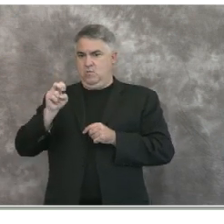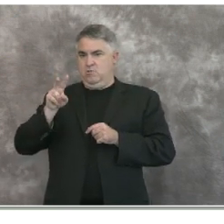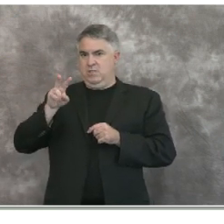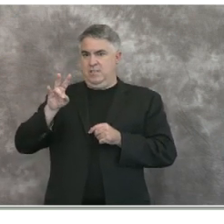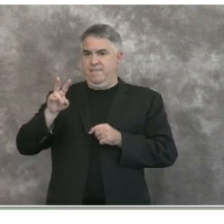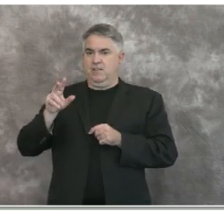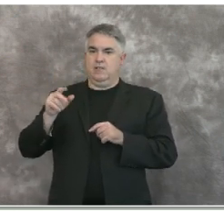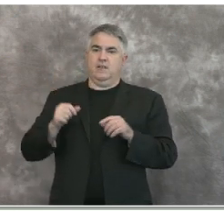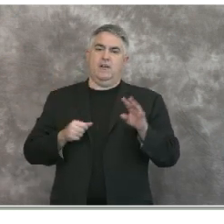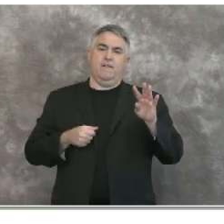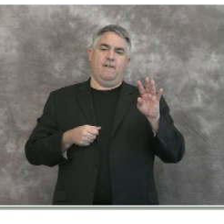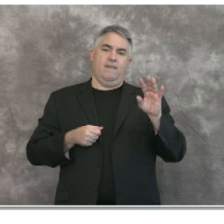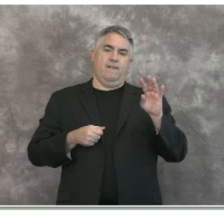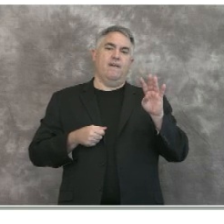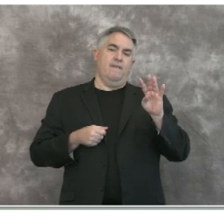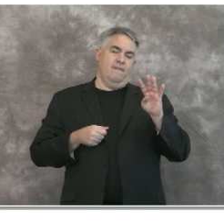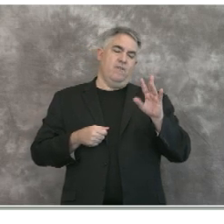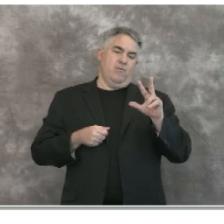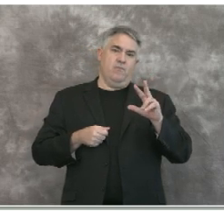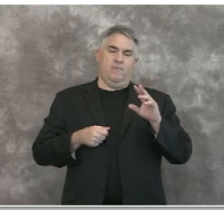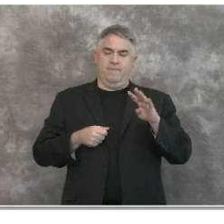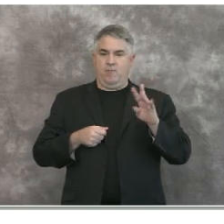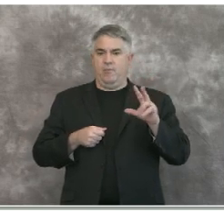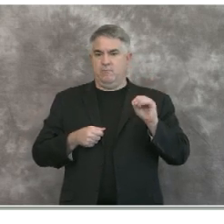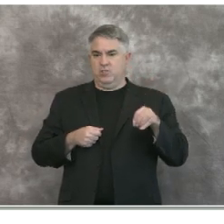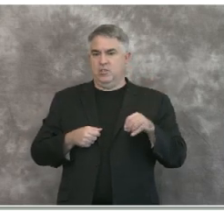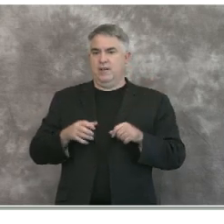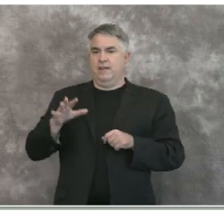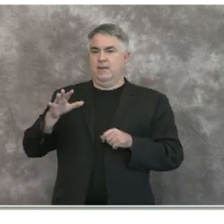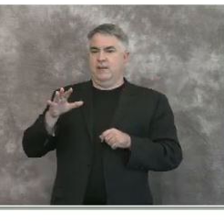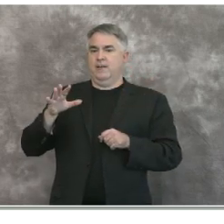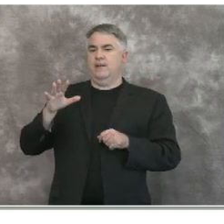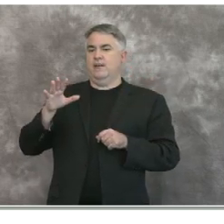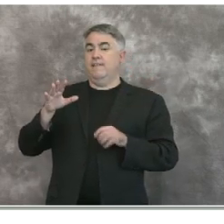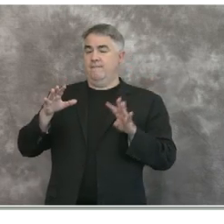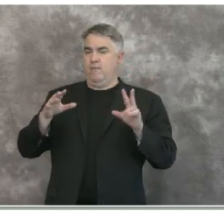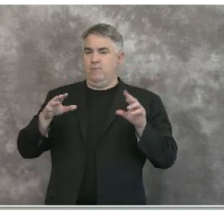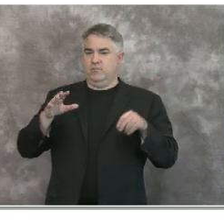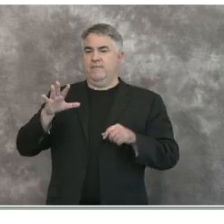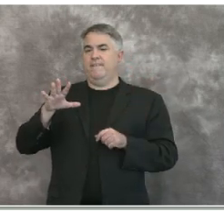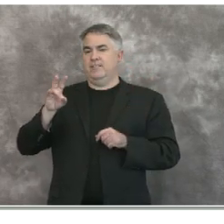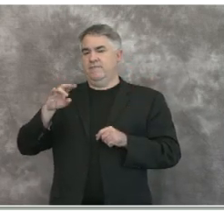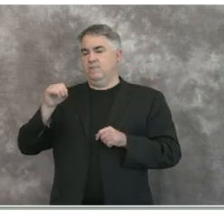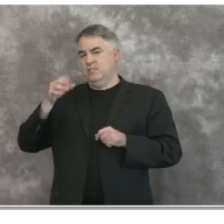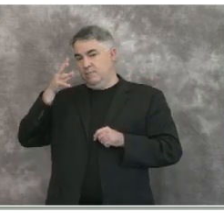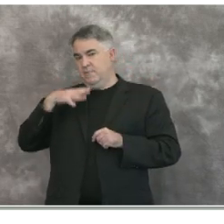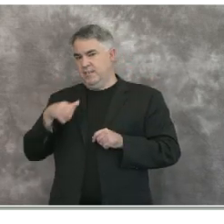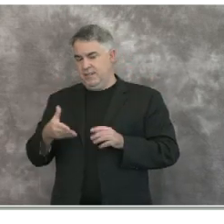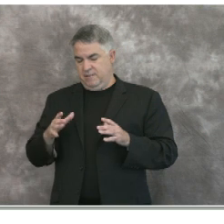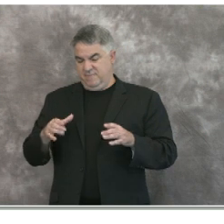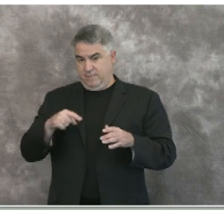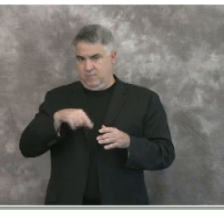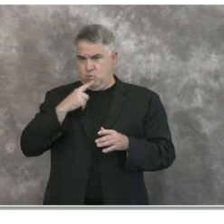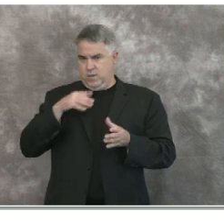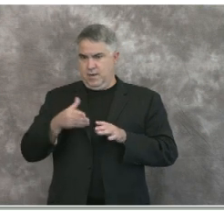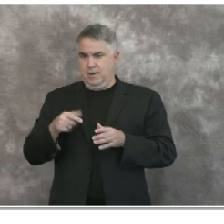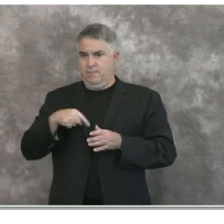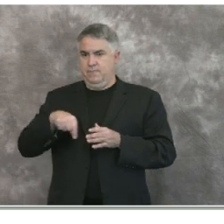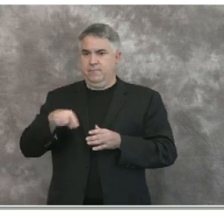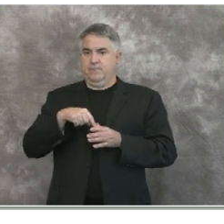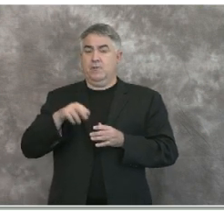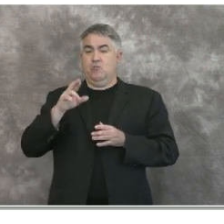female, 57% were male. Regarding race and ethnicity of all deaths, we have data